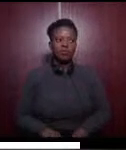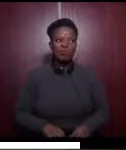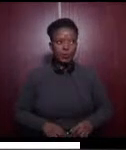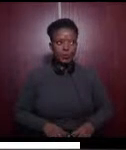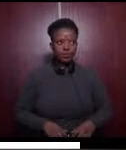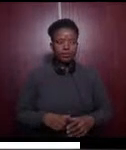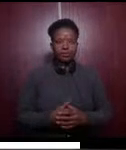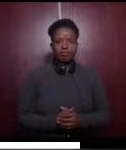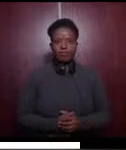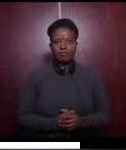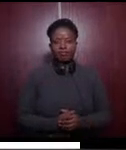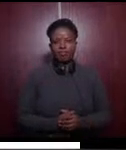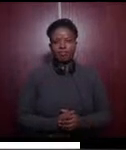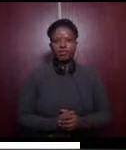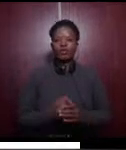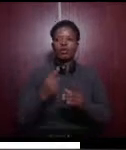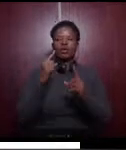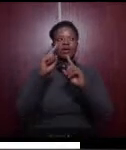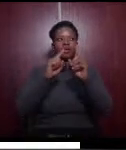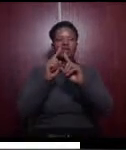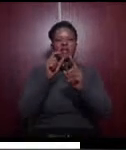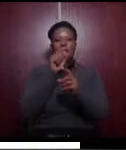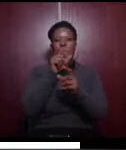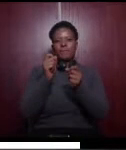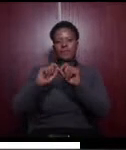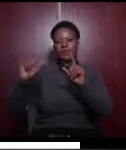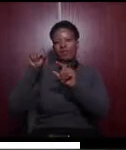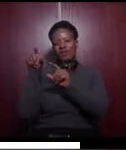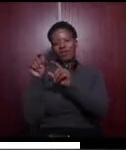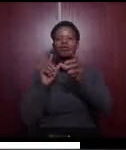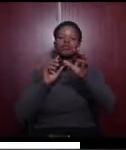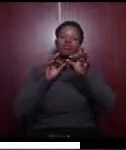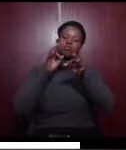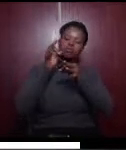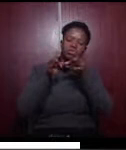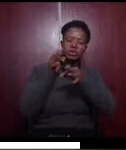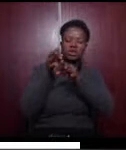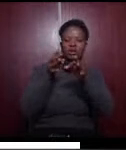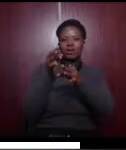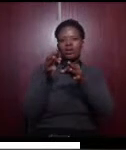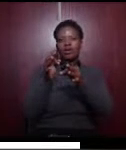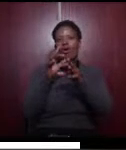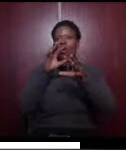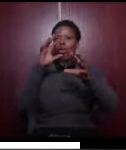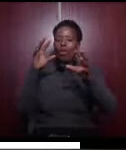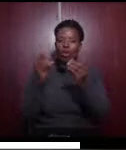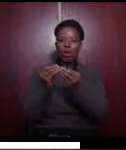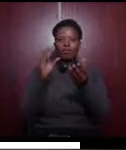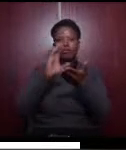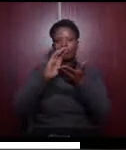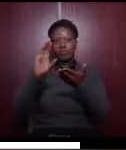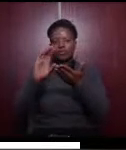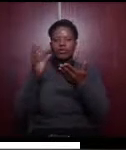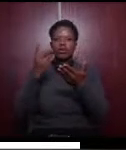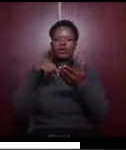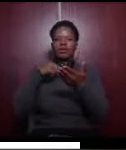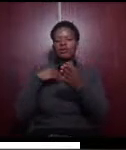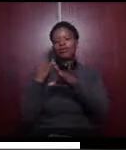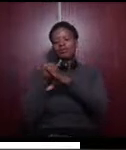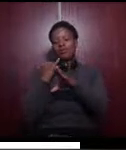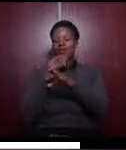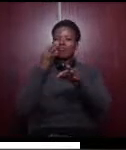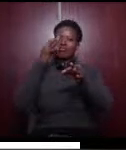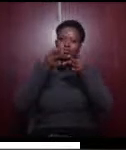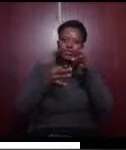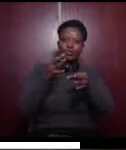And then this one talks to the summary. It's a continuation from the previous one, which indicates all amounts credited to any fund, as I had mentioned earlier, will be